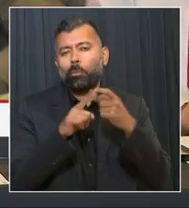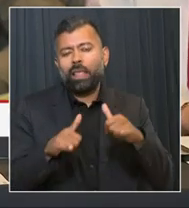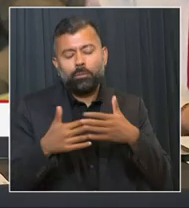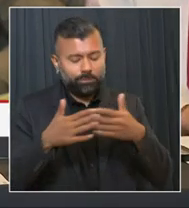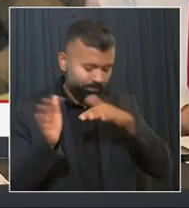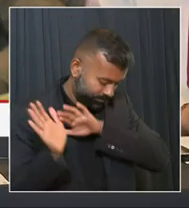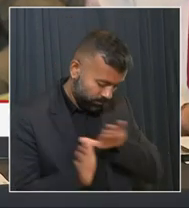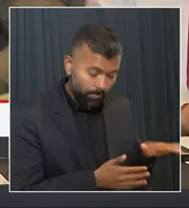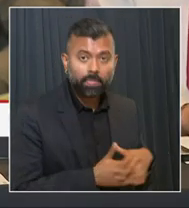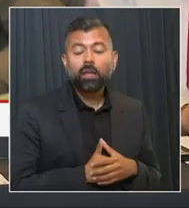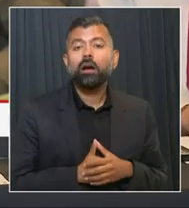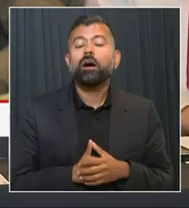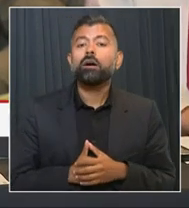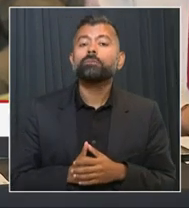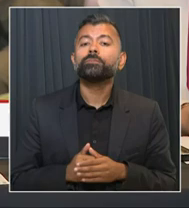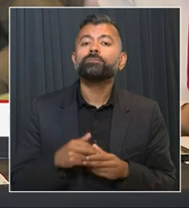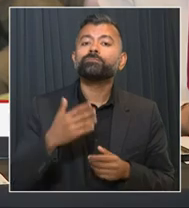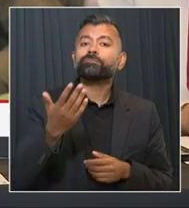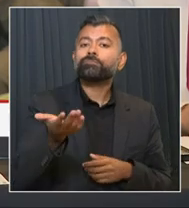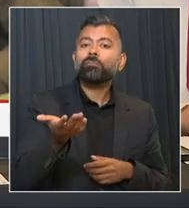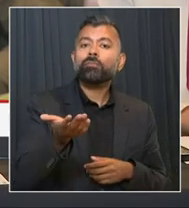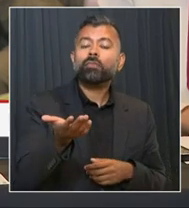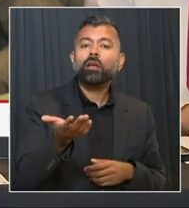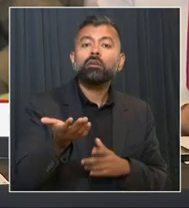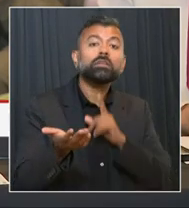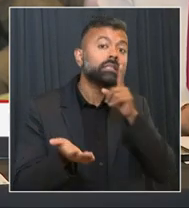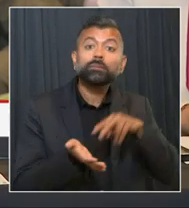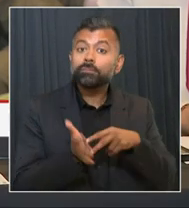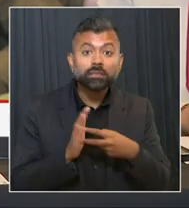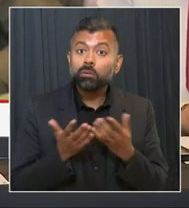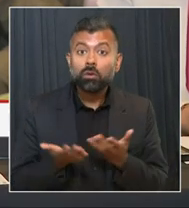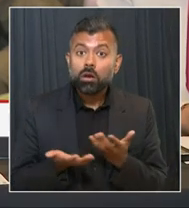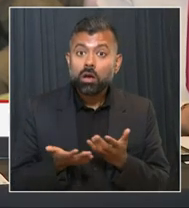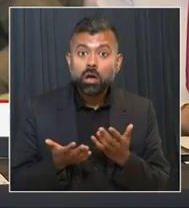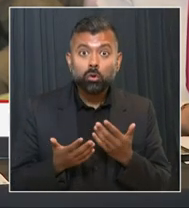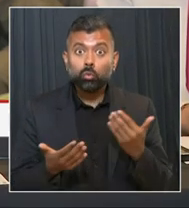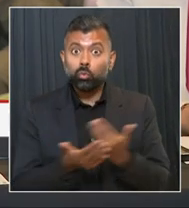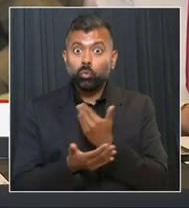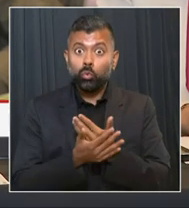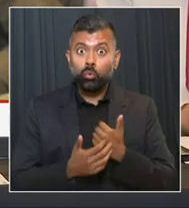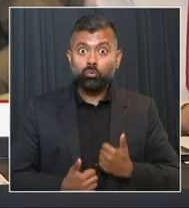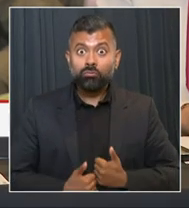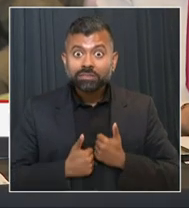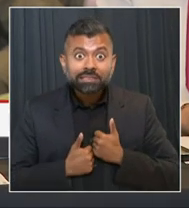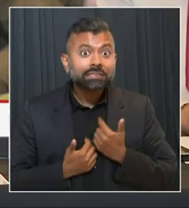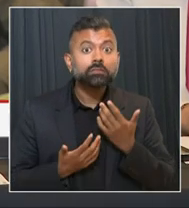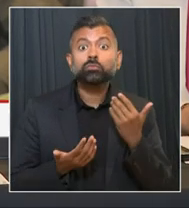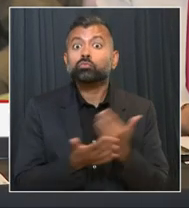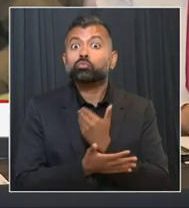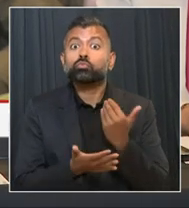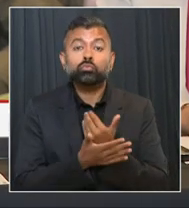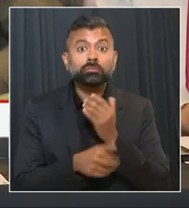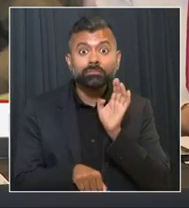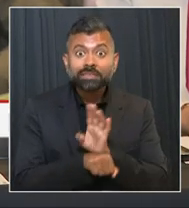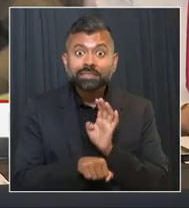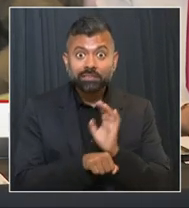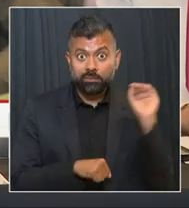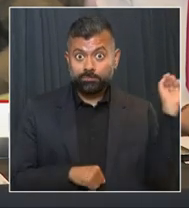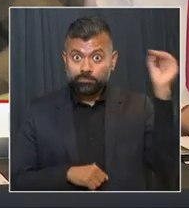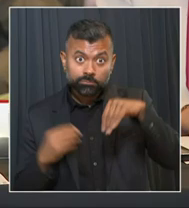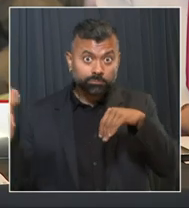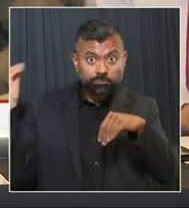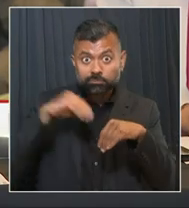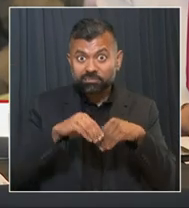neighborhood, we've attracted more residents, and we're able to pay off the bond early, which